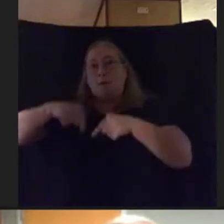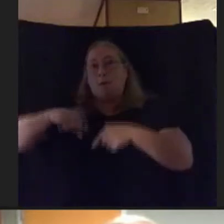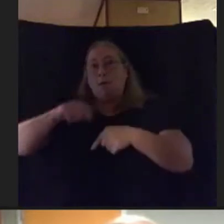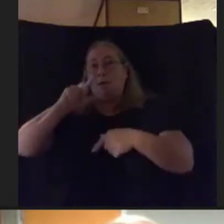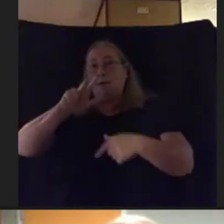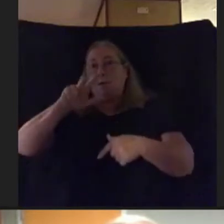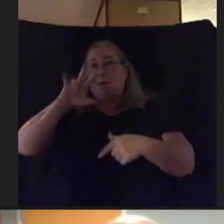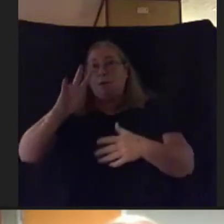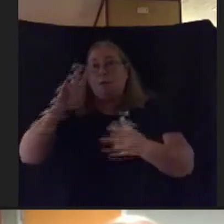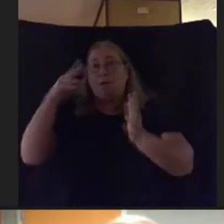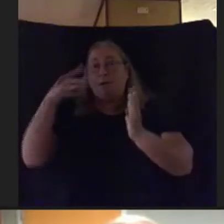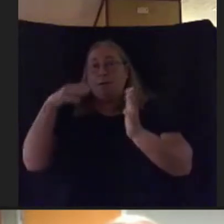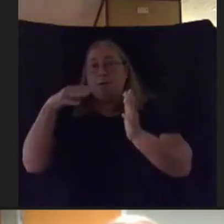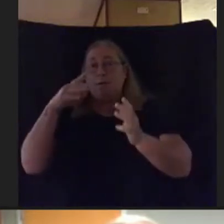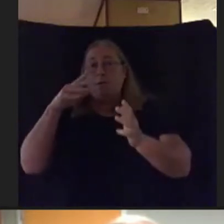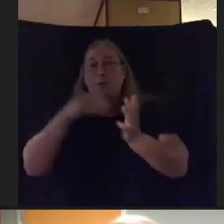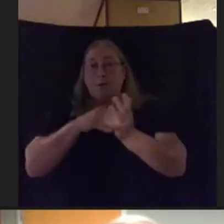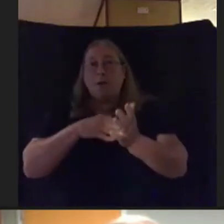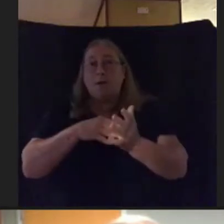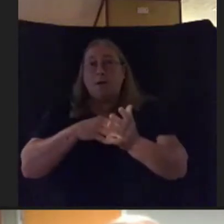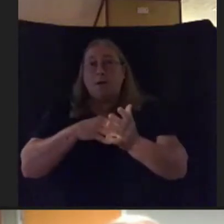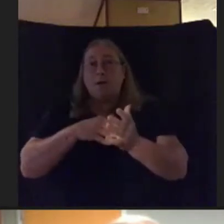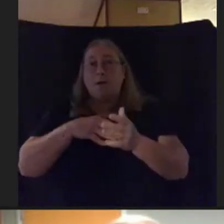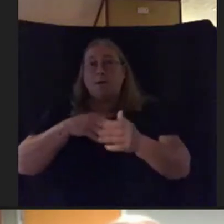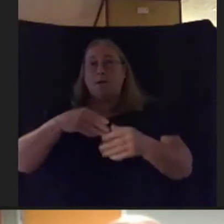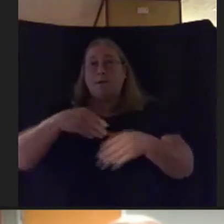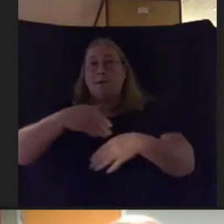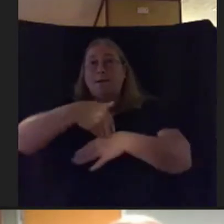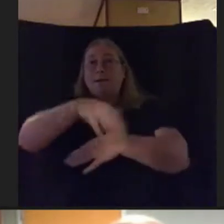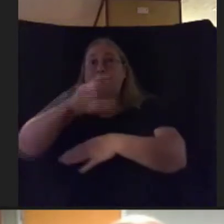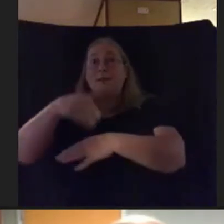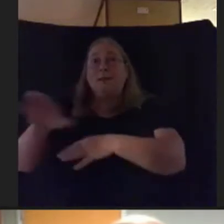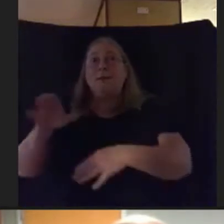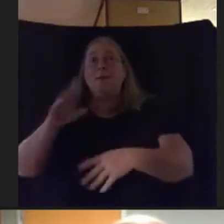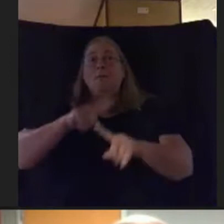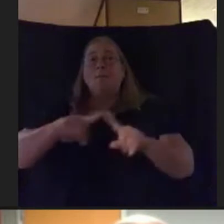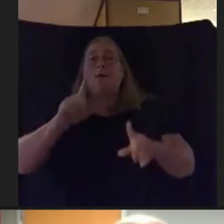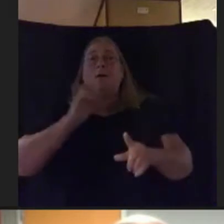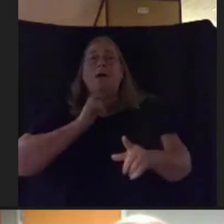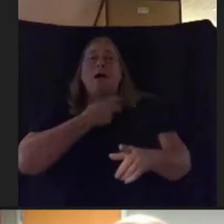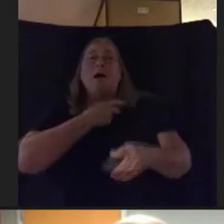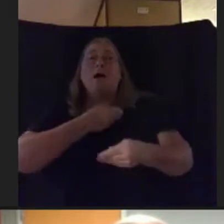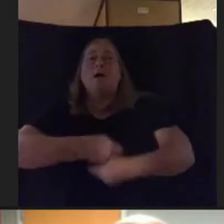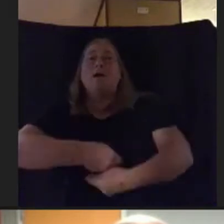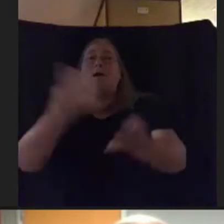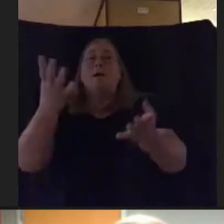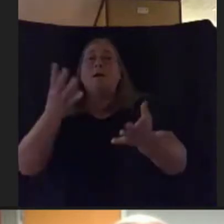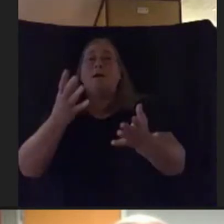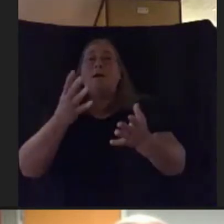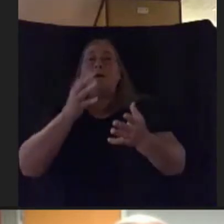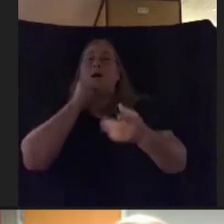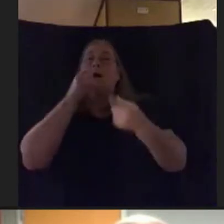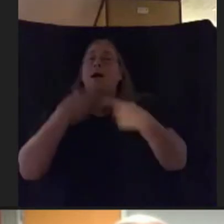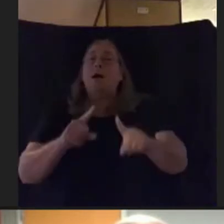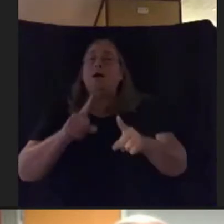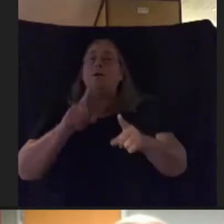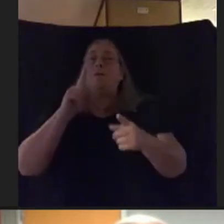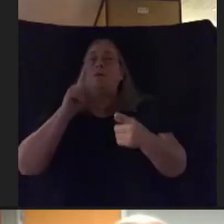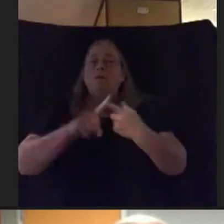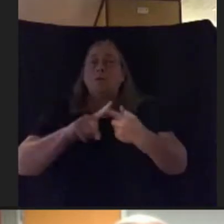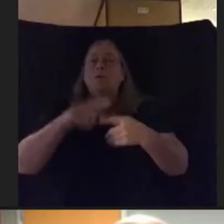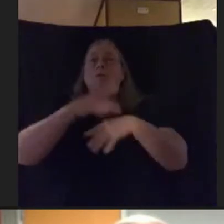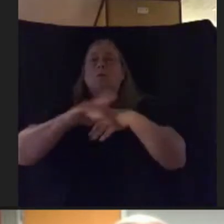a week distribution that we get, our visibility of that doesn't really occur until they're immediately available. And so we were made aware